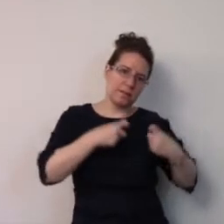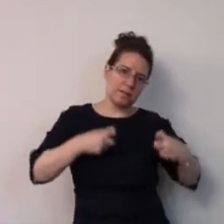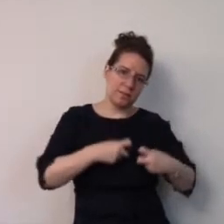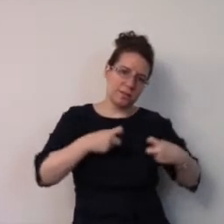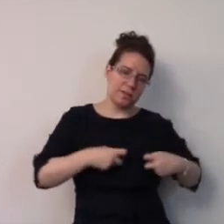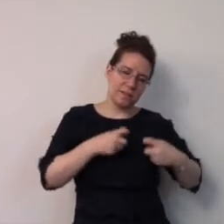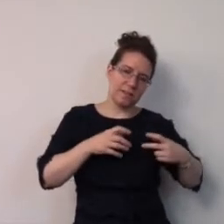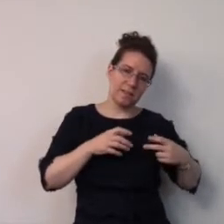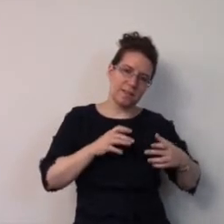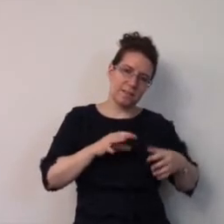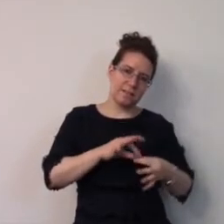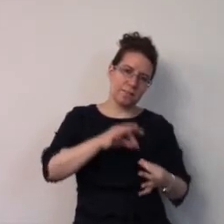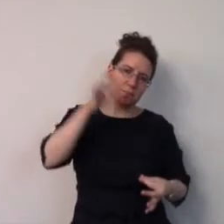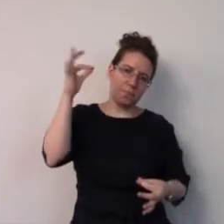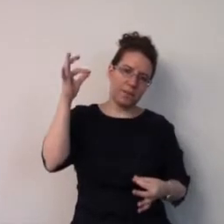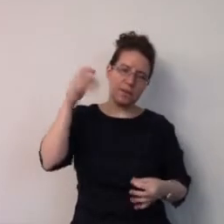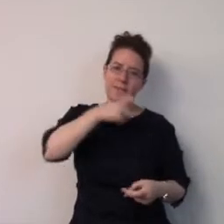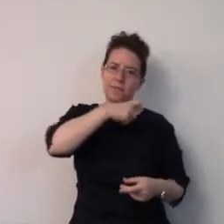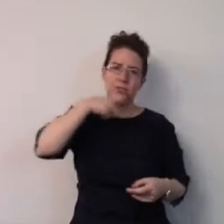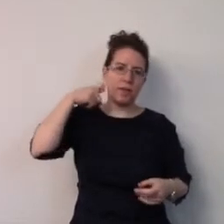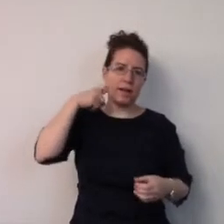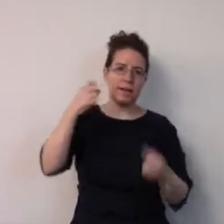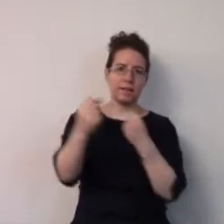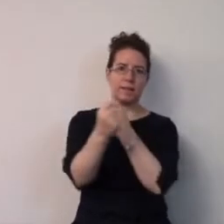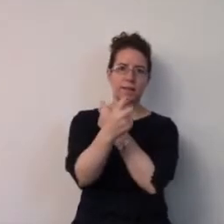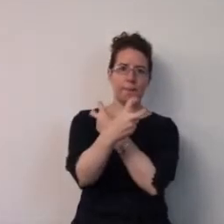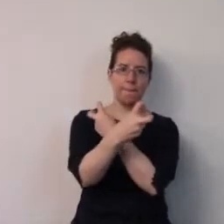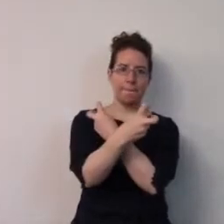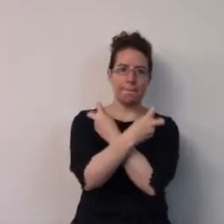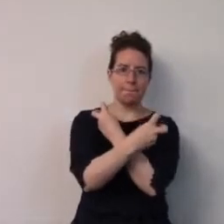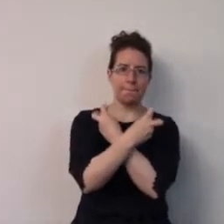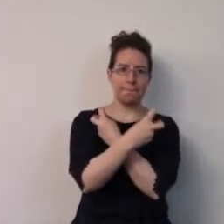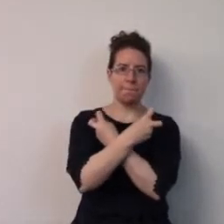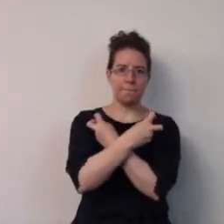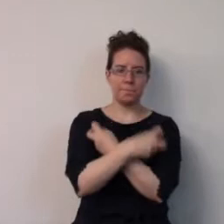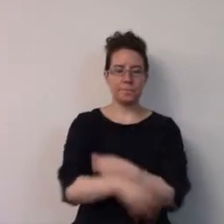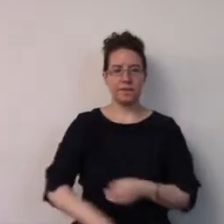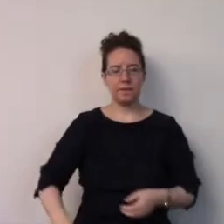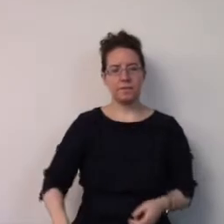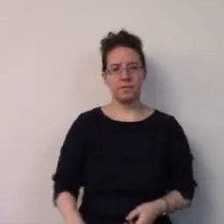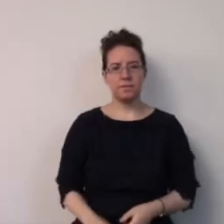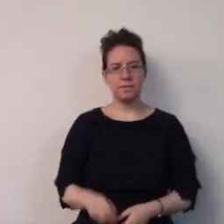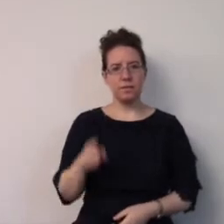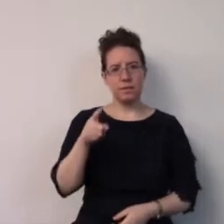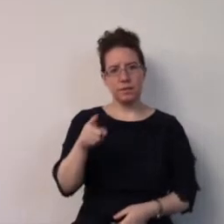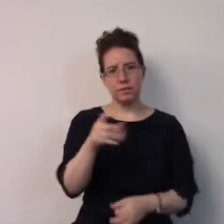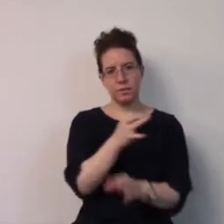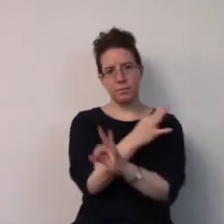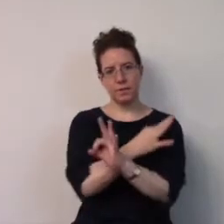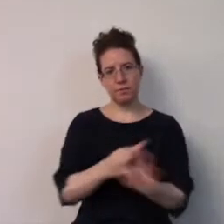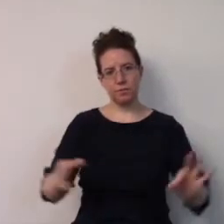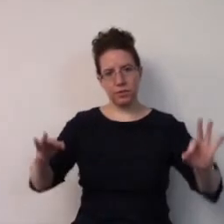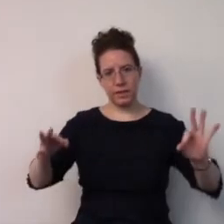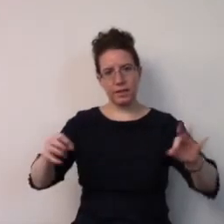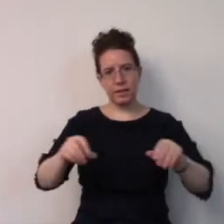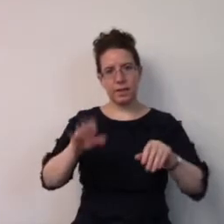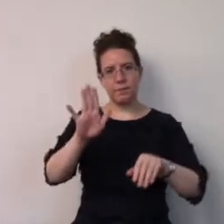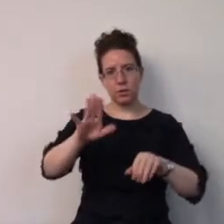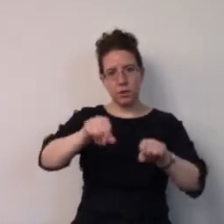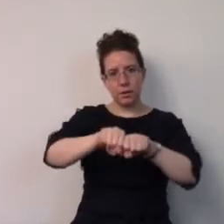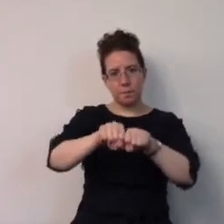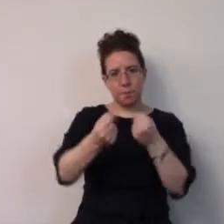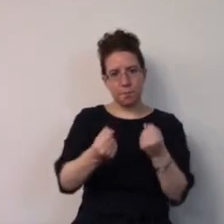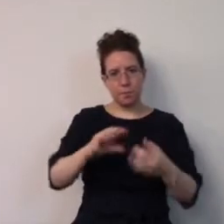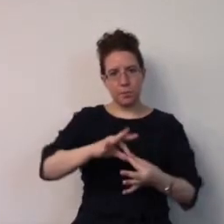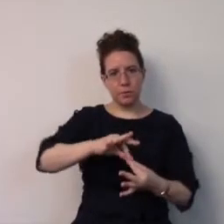of that old broken spirit today. Amen. The Lord is a heart mender. He'll fix your spirit. Amen. Another